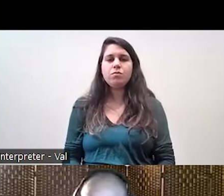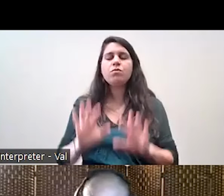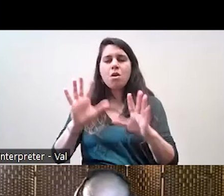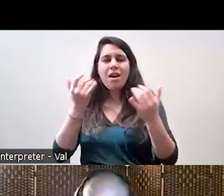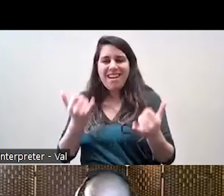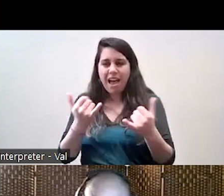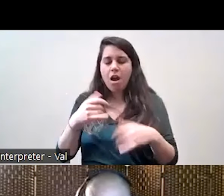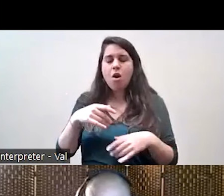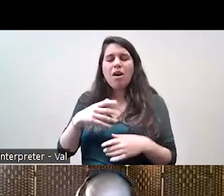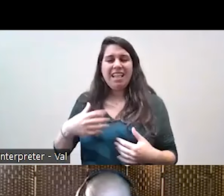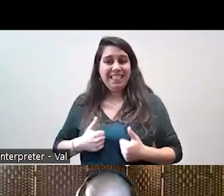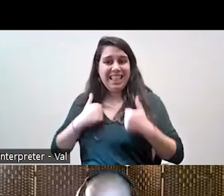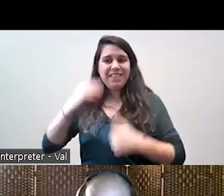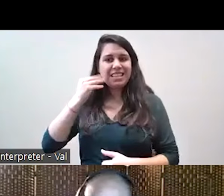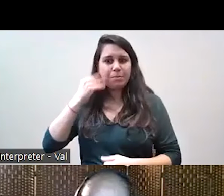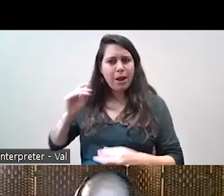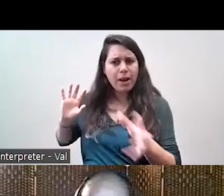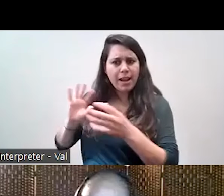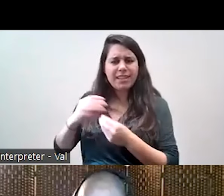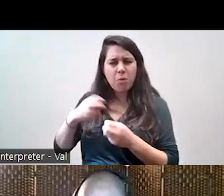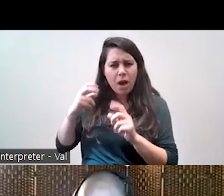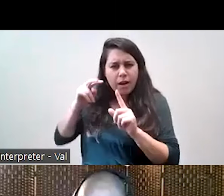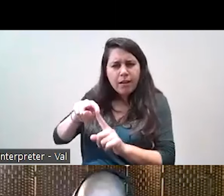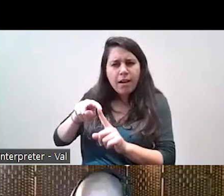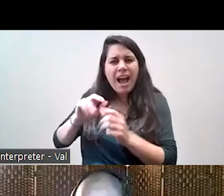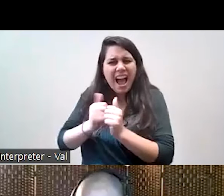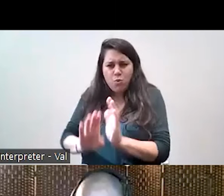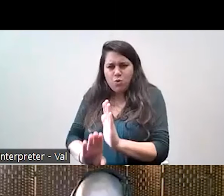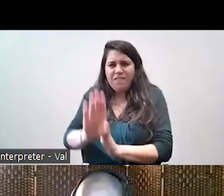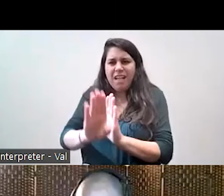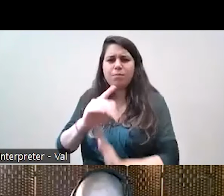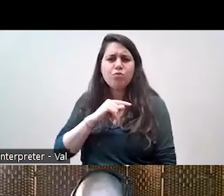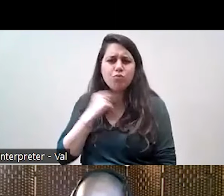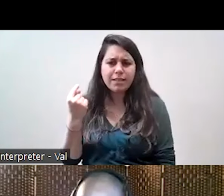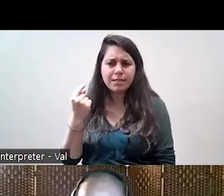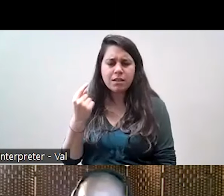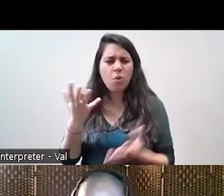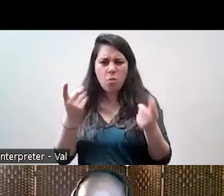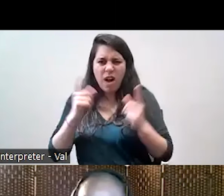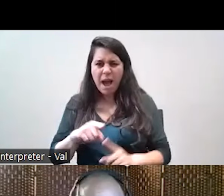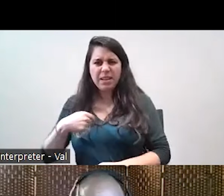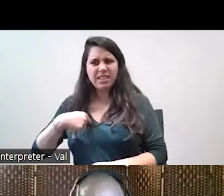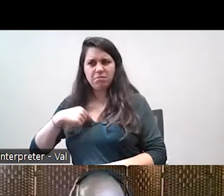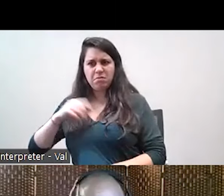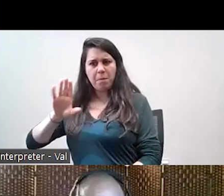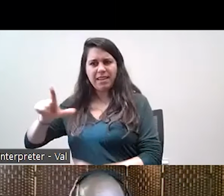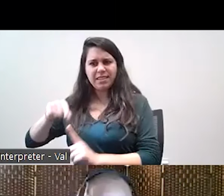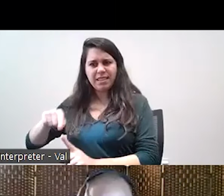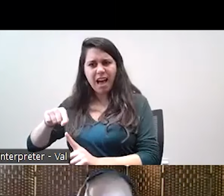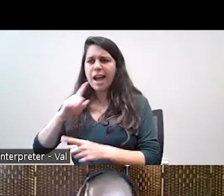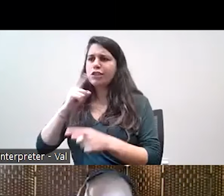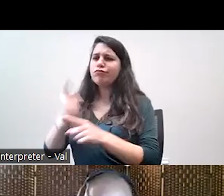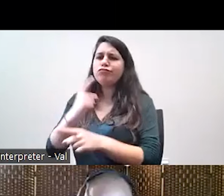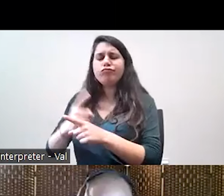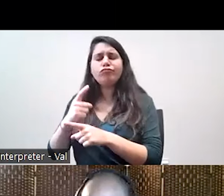lived experience on this context of developing risk. What takes somebody from the point where they're at baseline, they're at that status quo